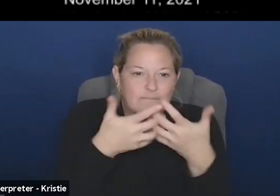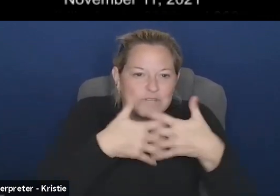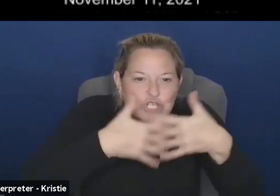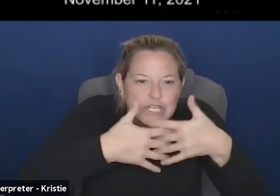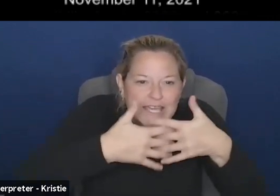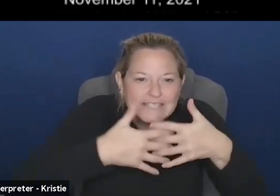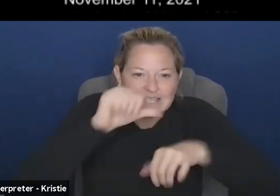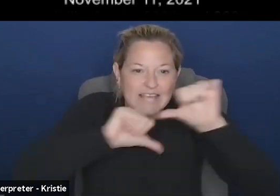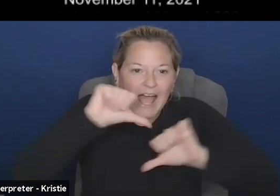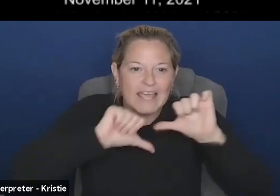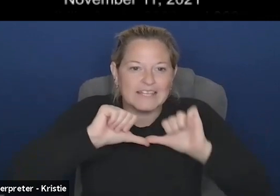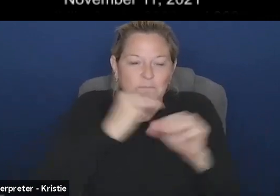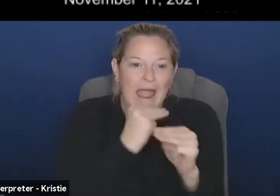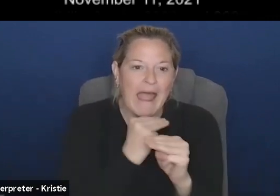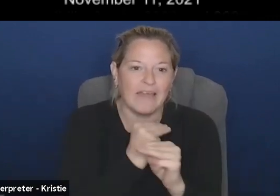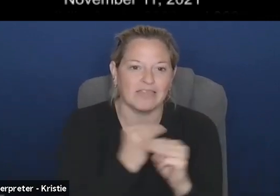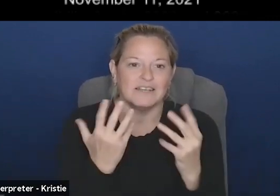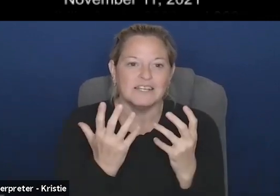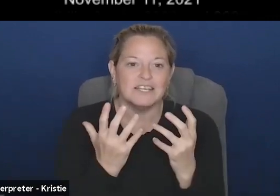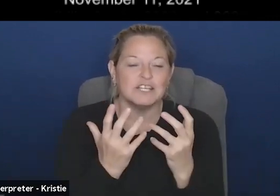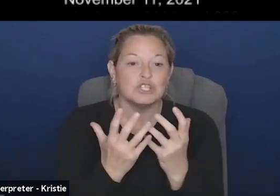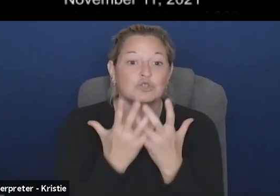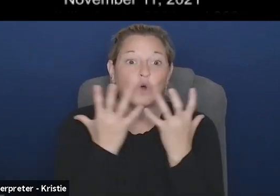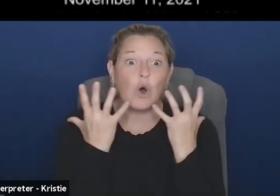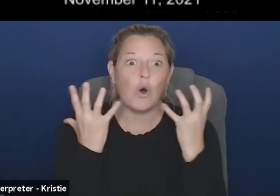science and math in general, so much